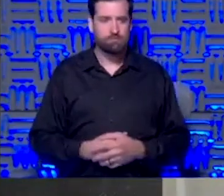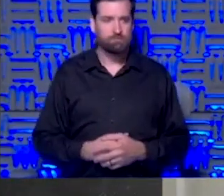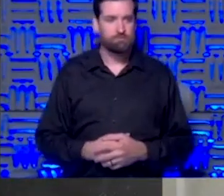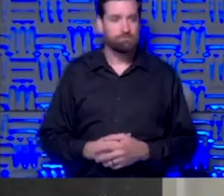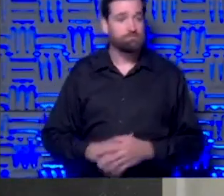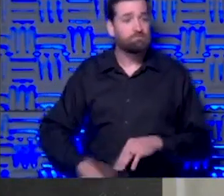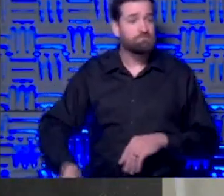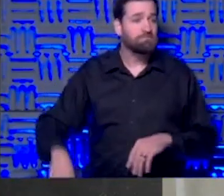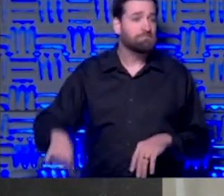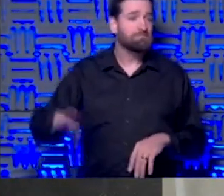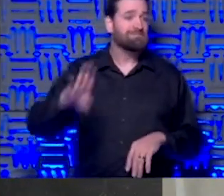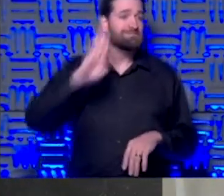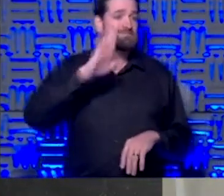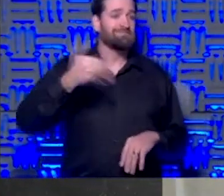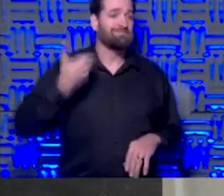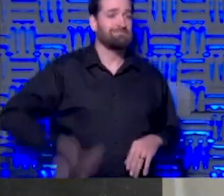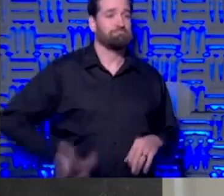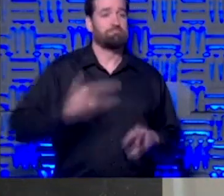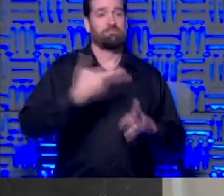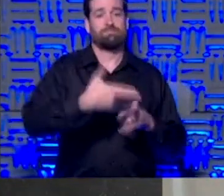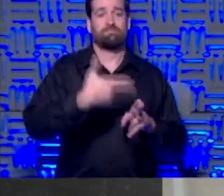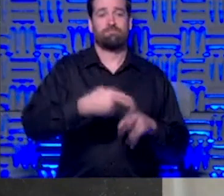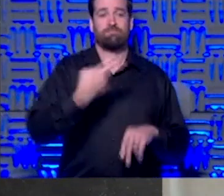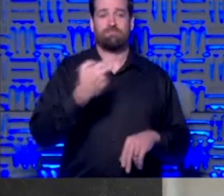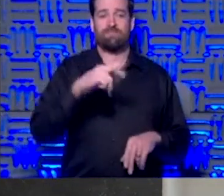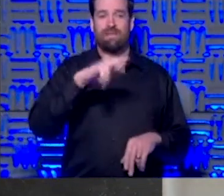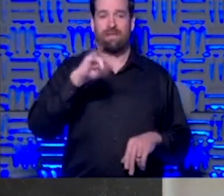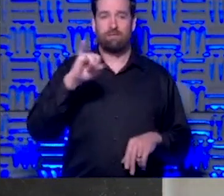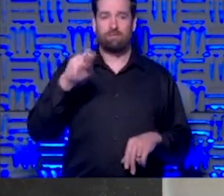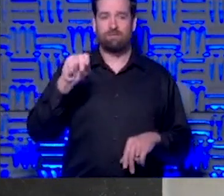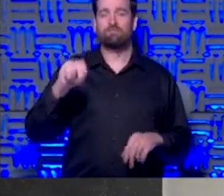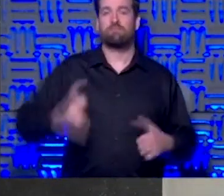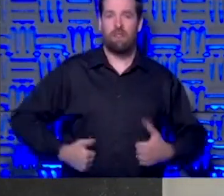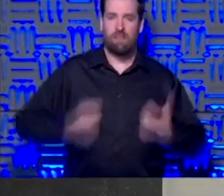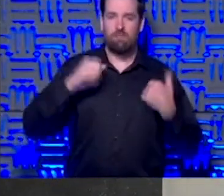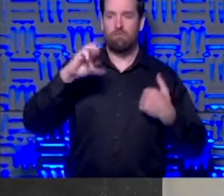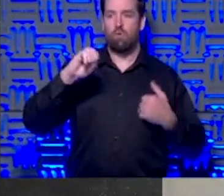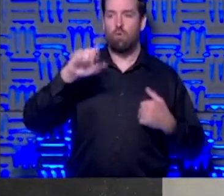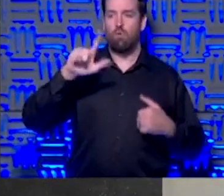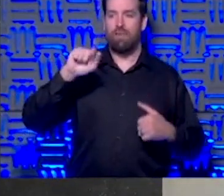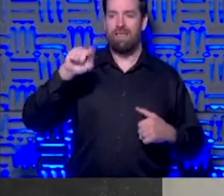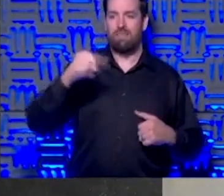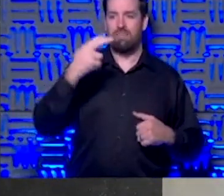Hi, my name is Harrison, and I live in Olathe, Kansas.